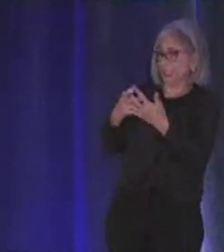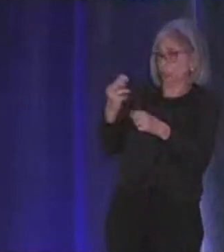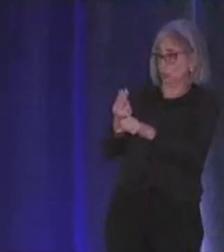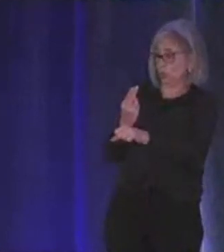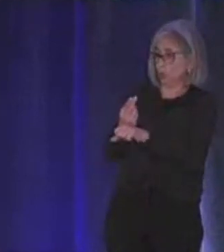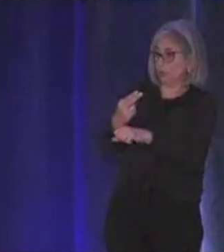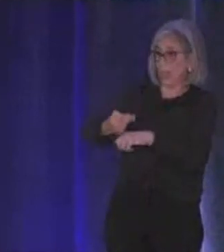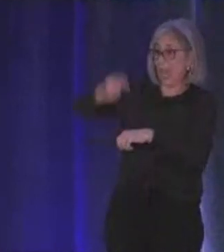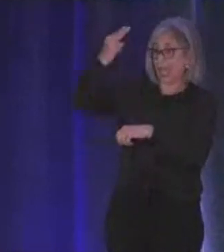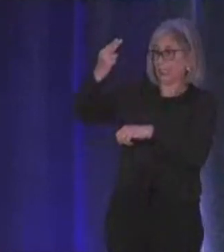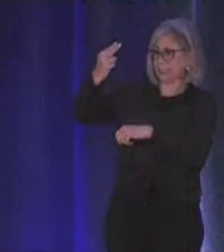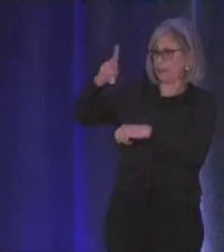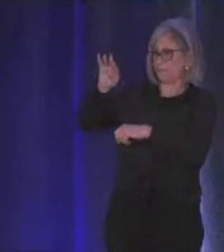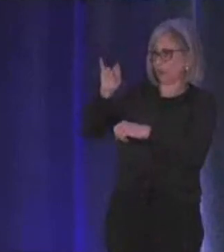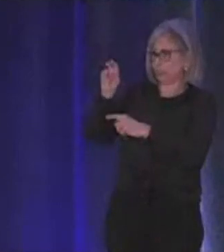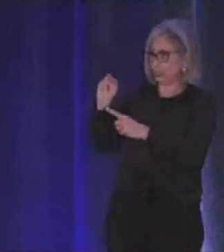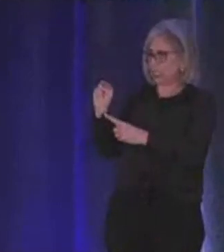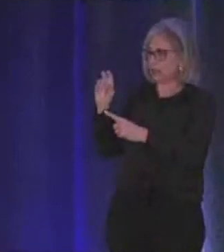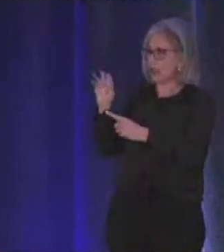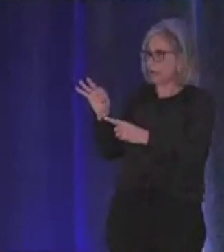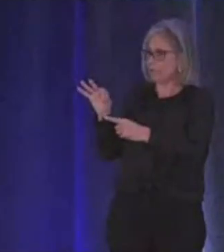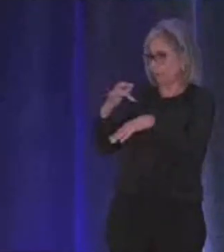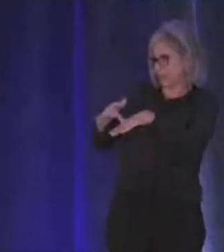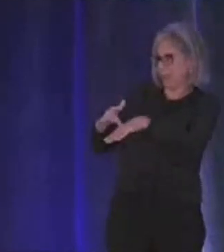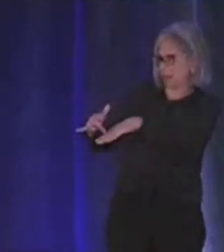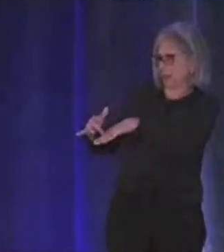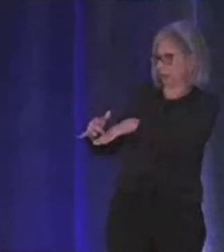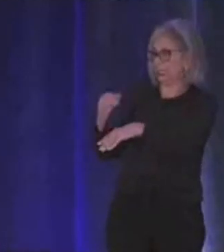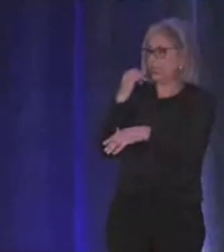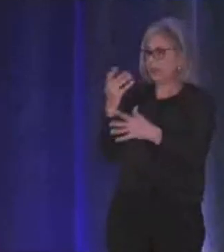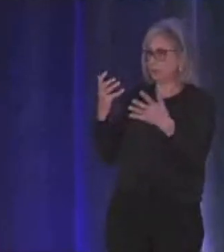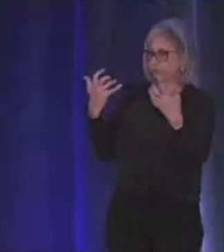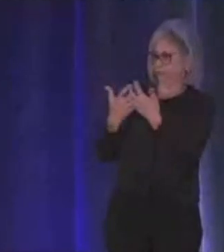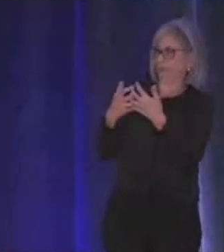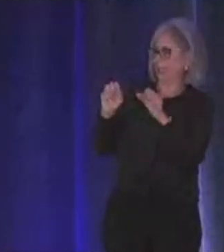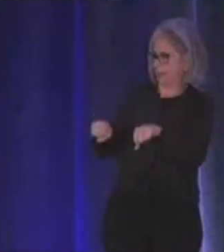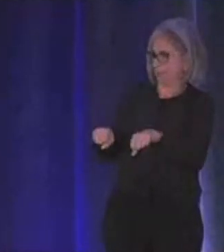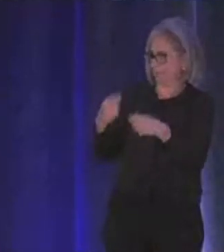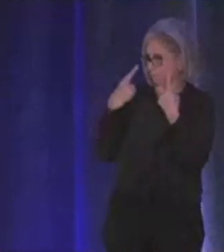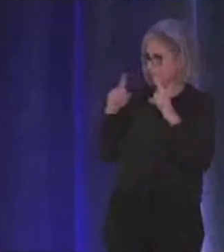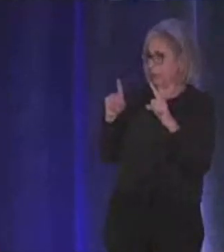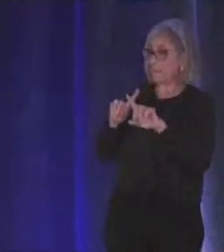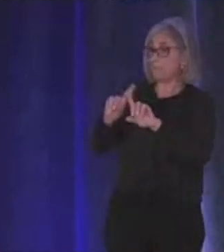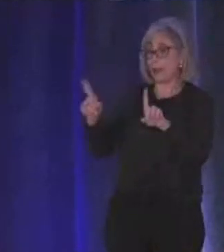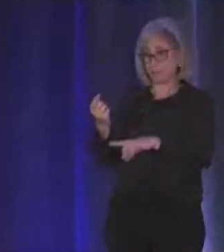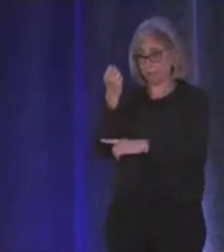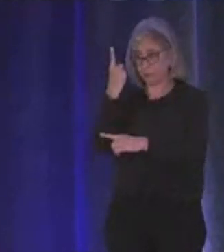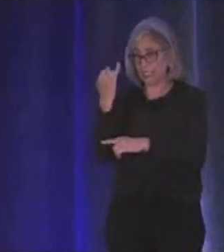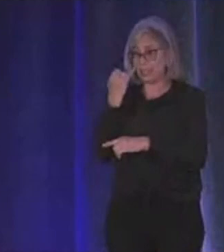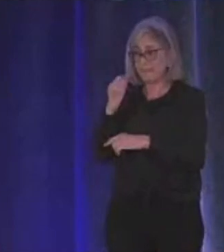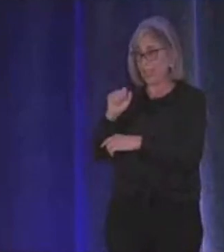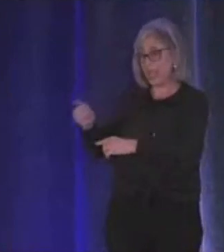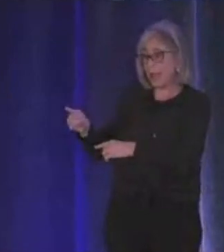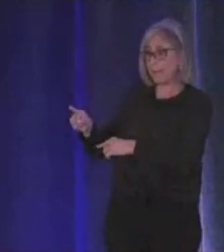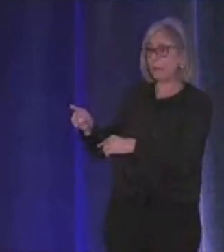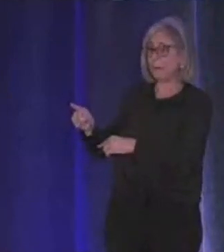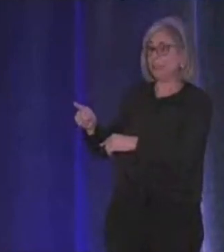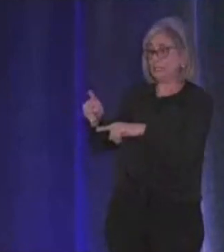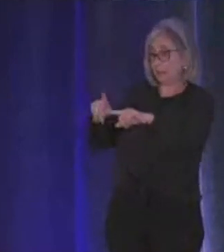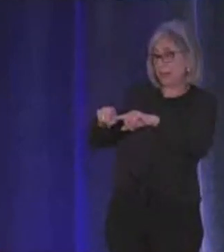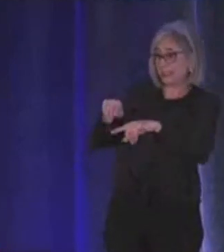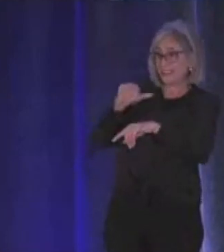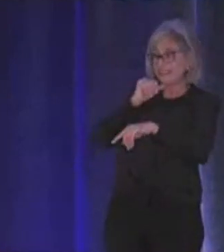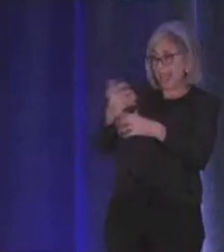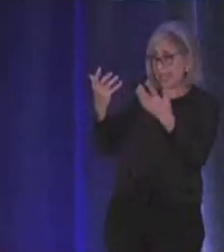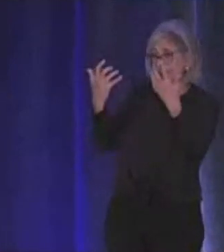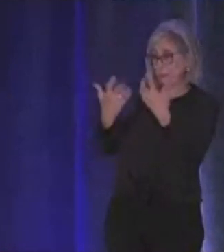the highest version available if they are compatible. However, if the dependencies are